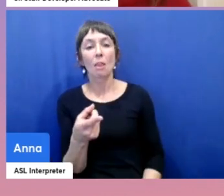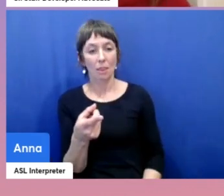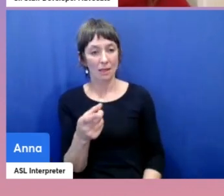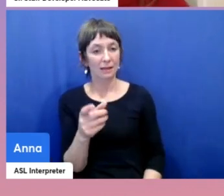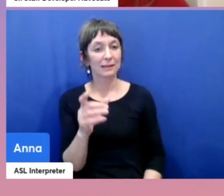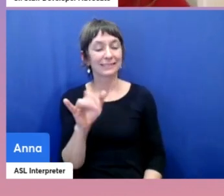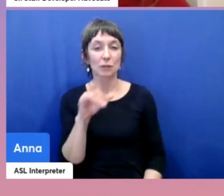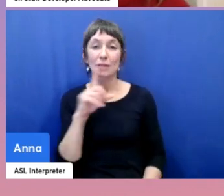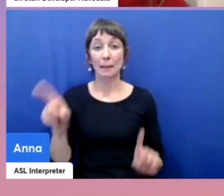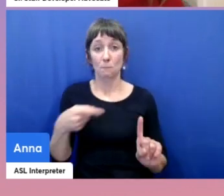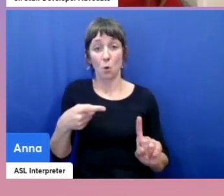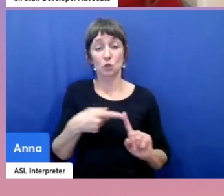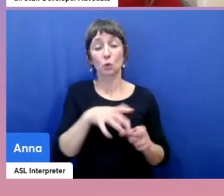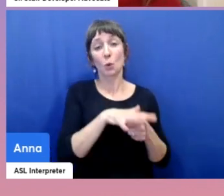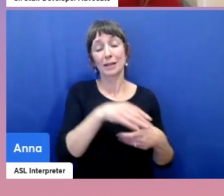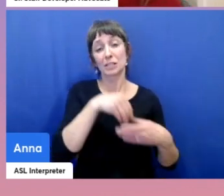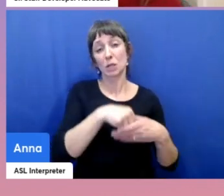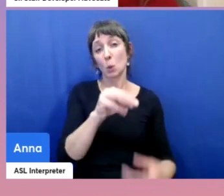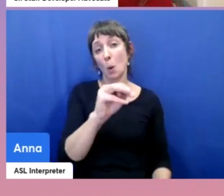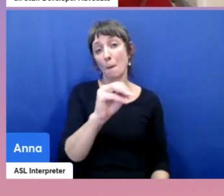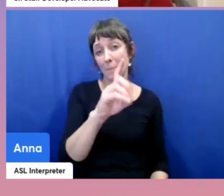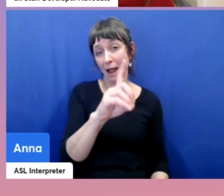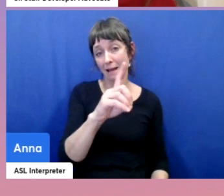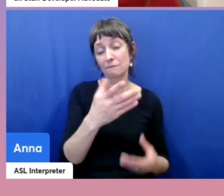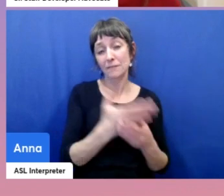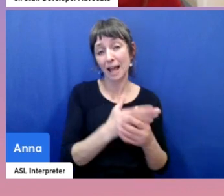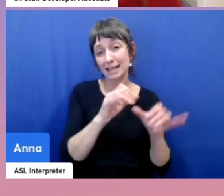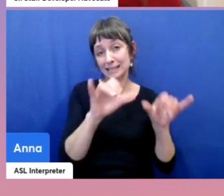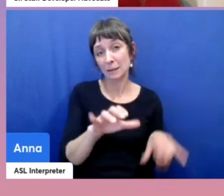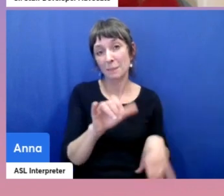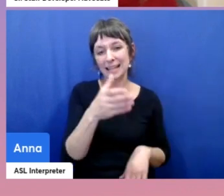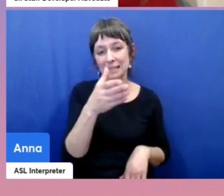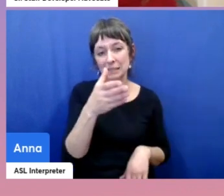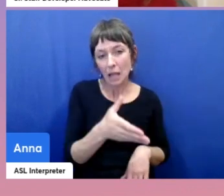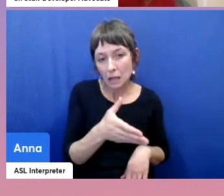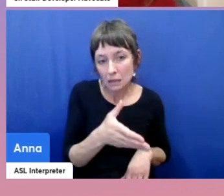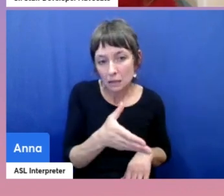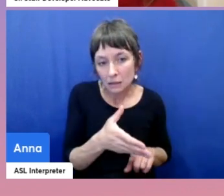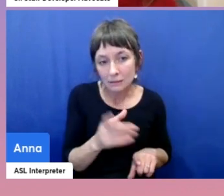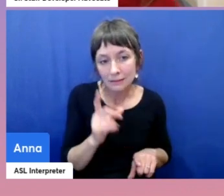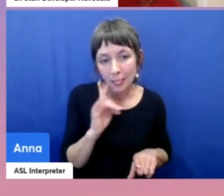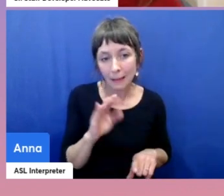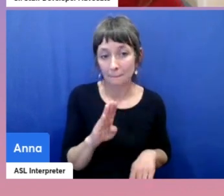pointing to a location in the Nomad file system, which is /opt/K0's.